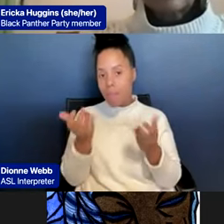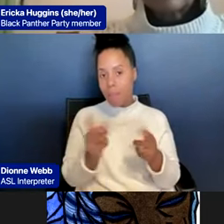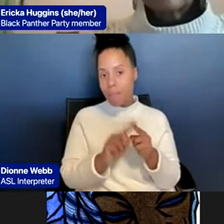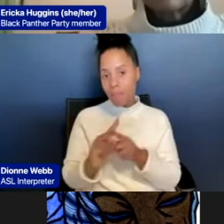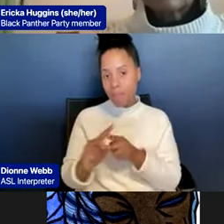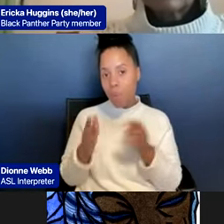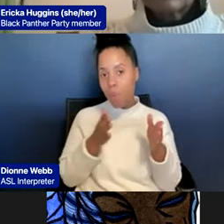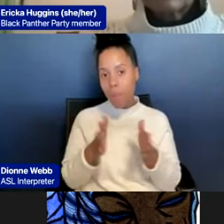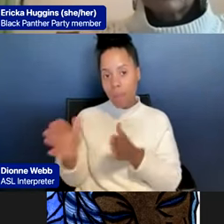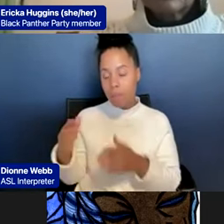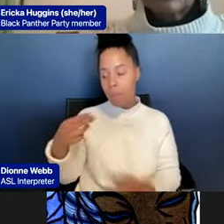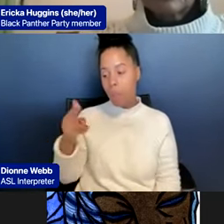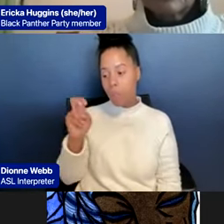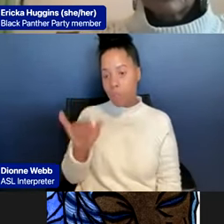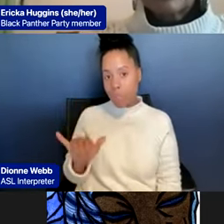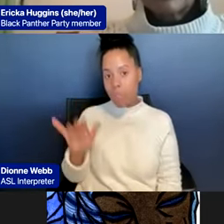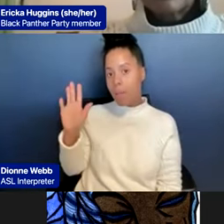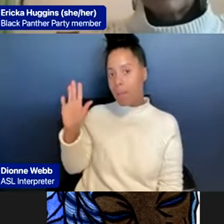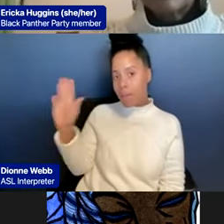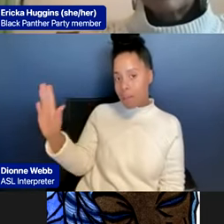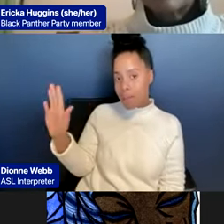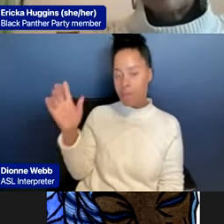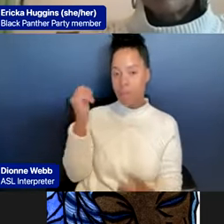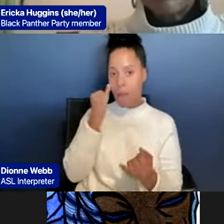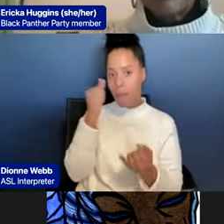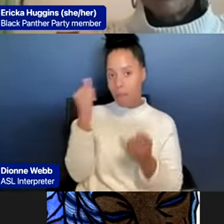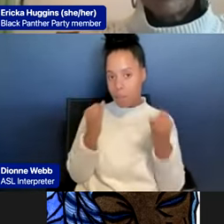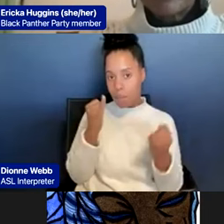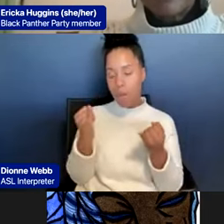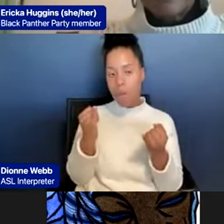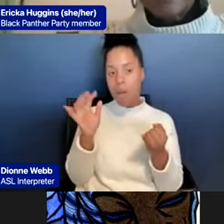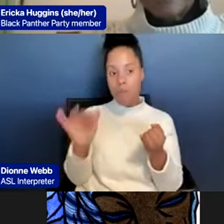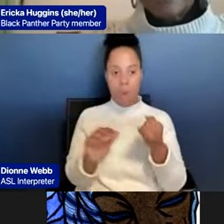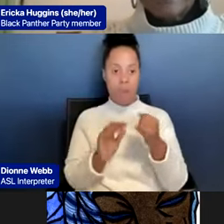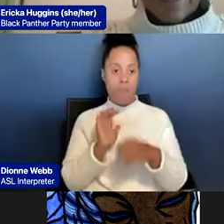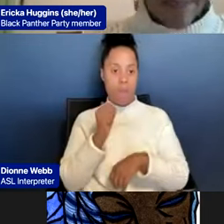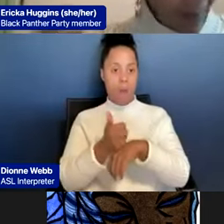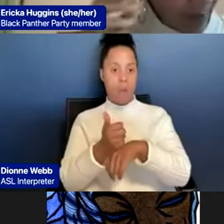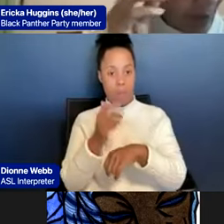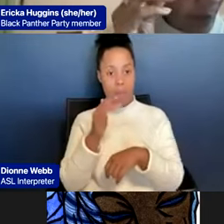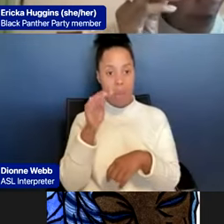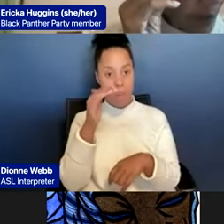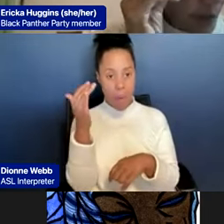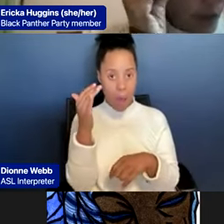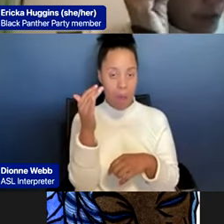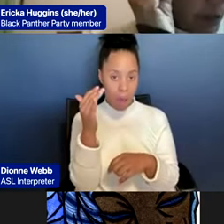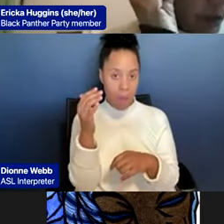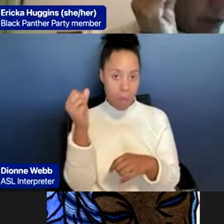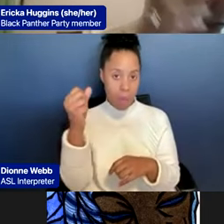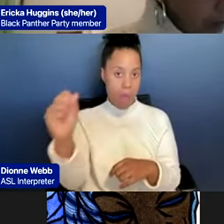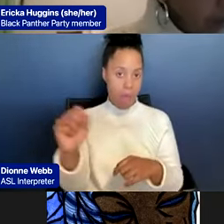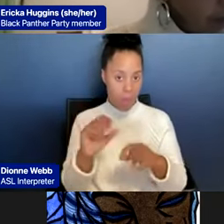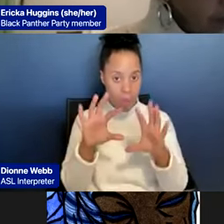Huey's ideas that also informed the founding of the Black Panther Party allowed for a